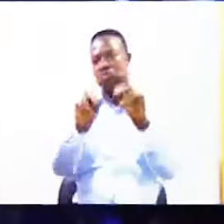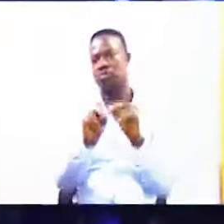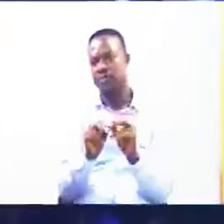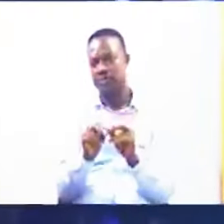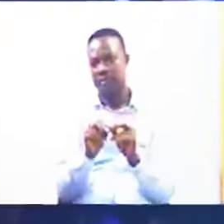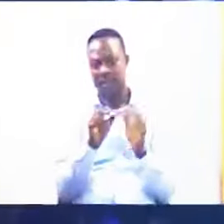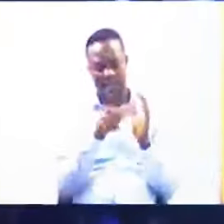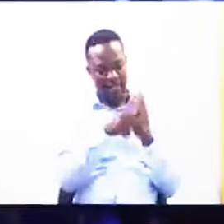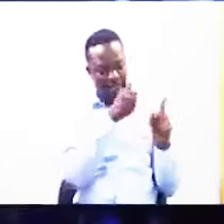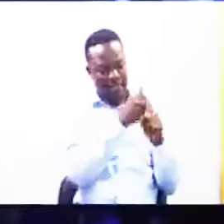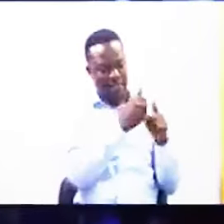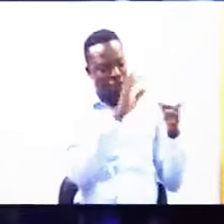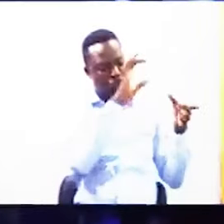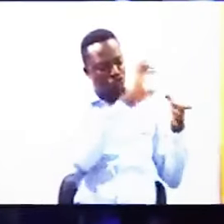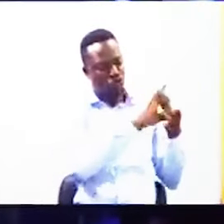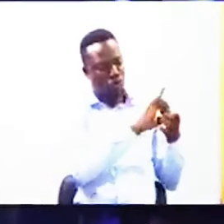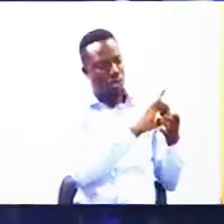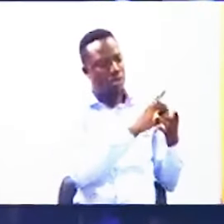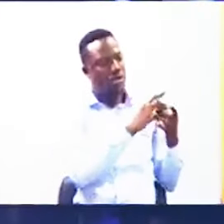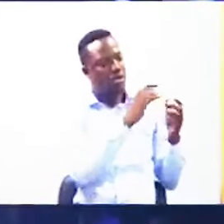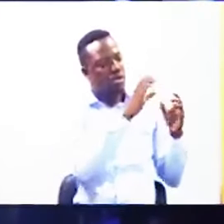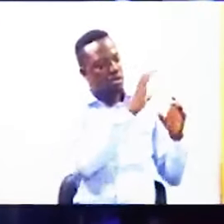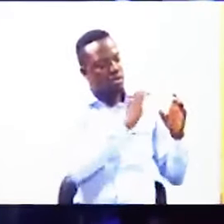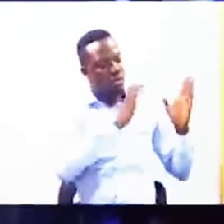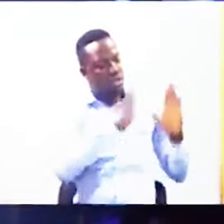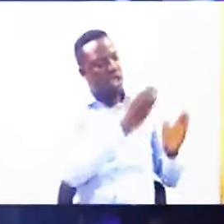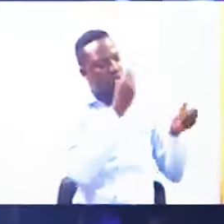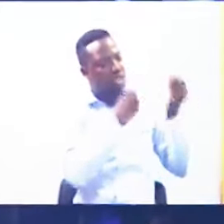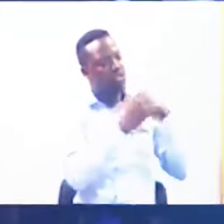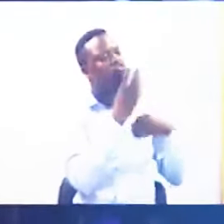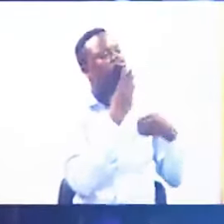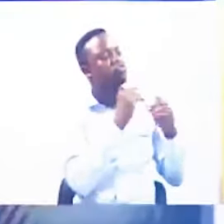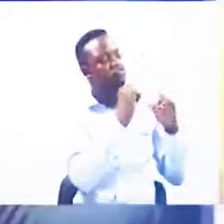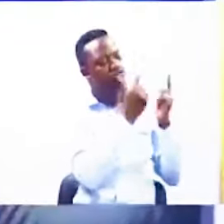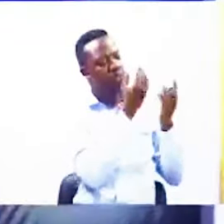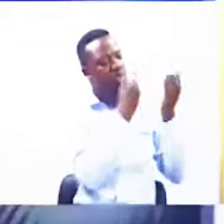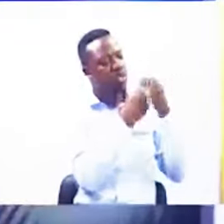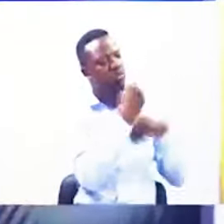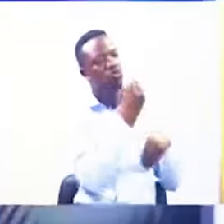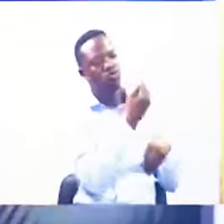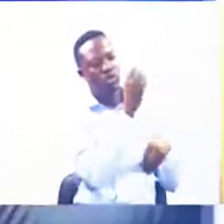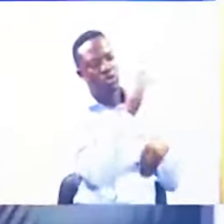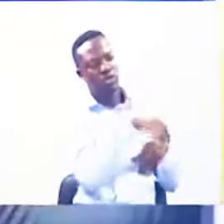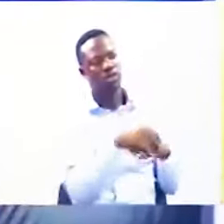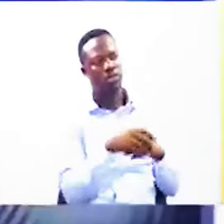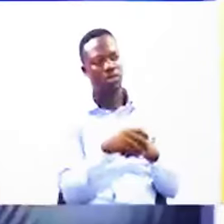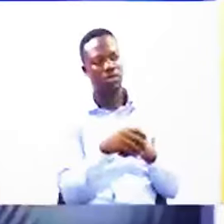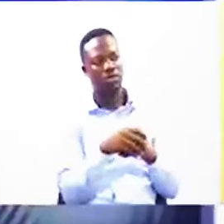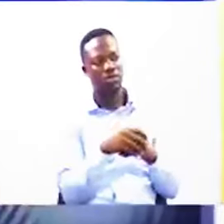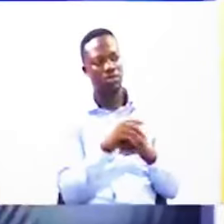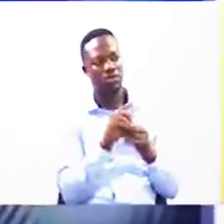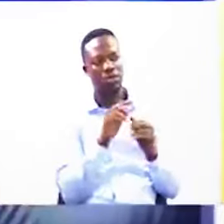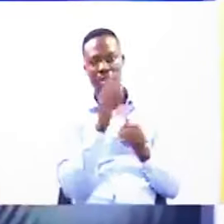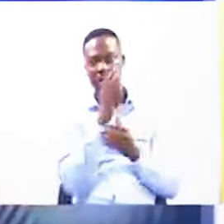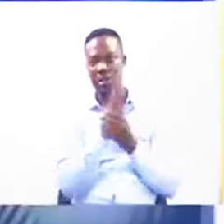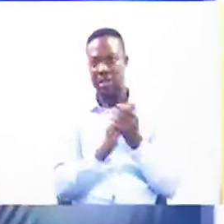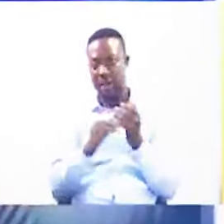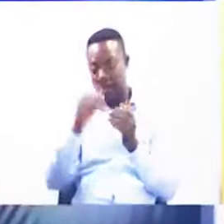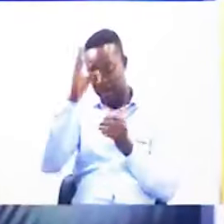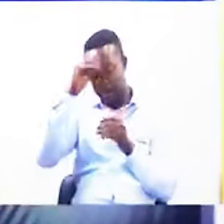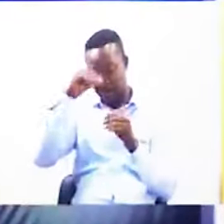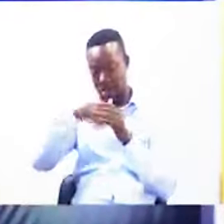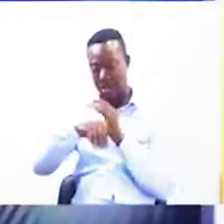eating only with the Jewish Christians. Probably the men from Jerusalem might have